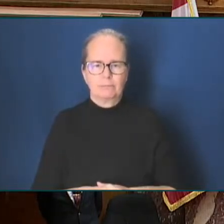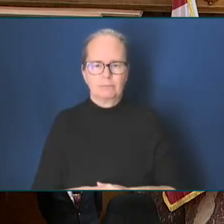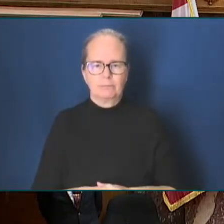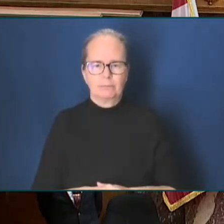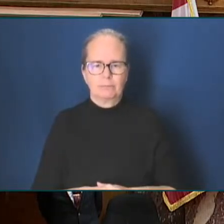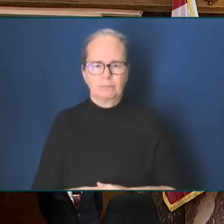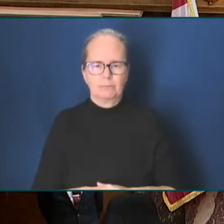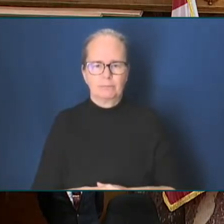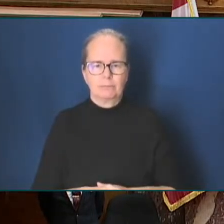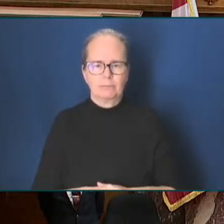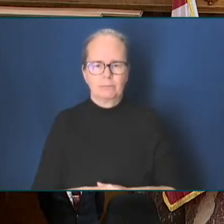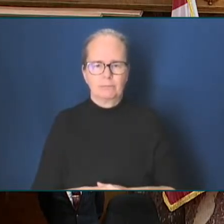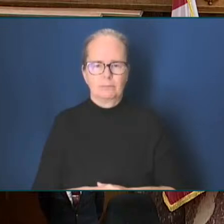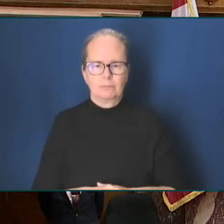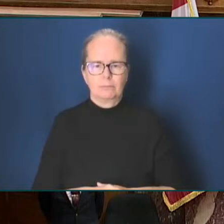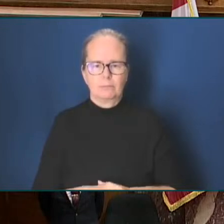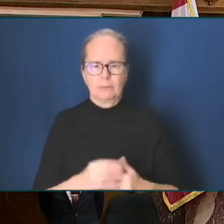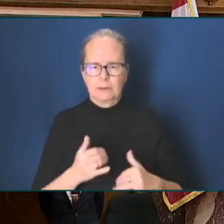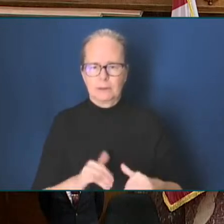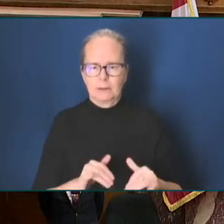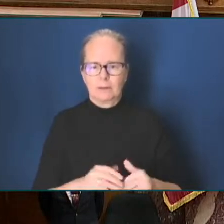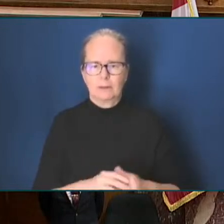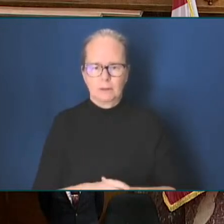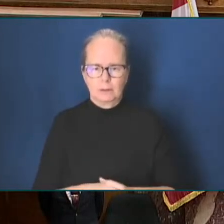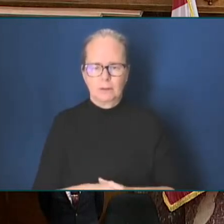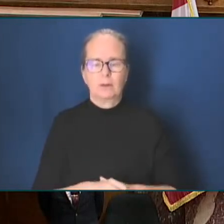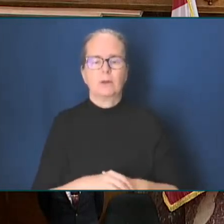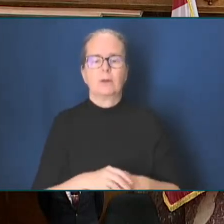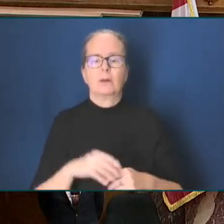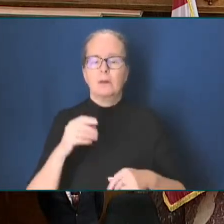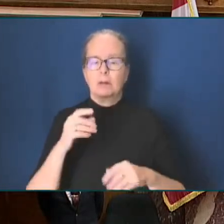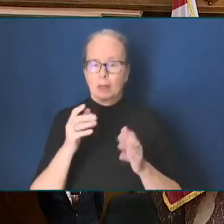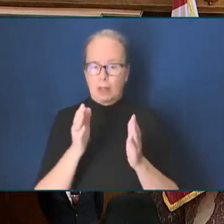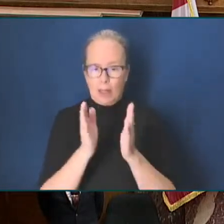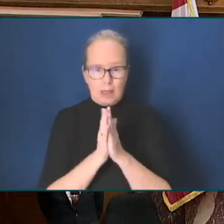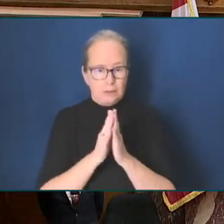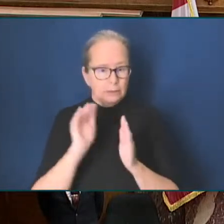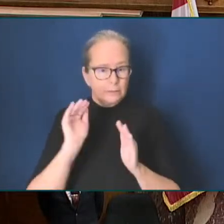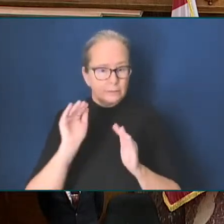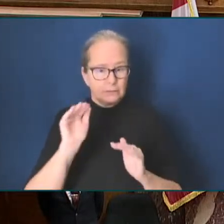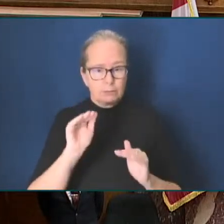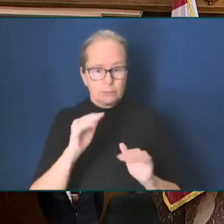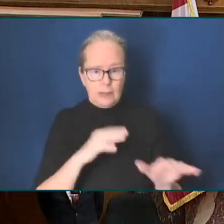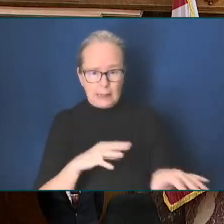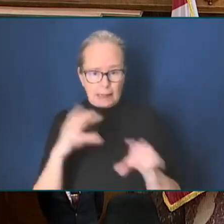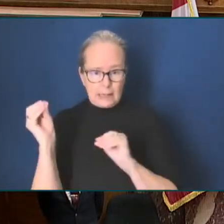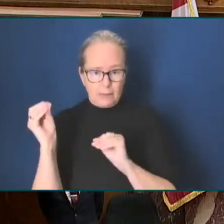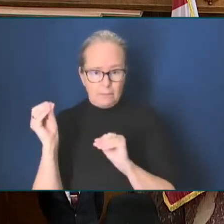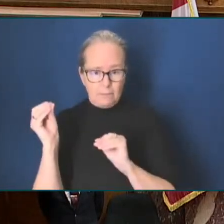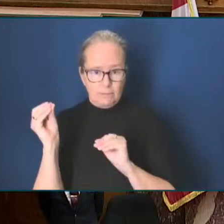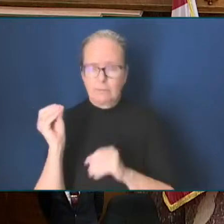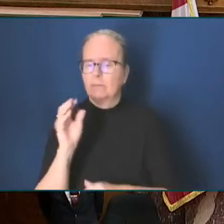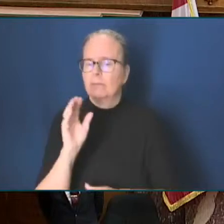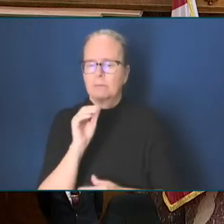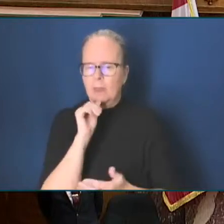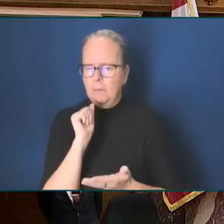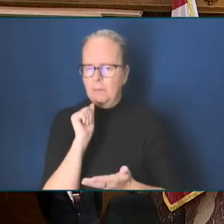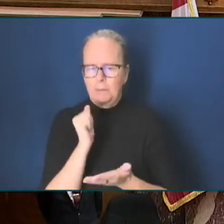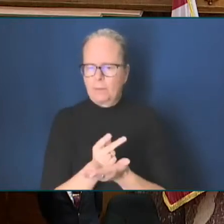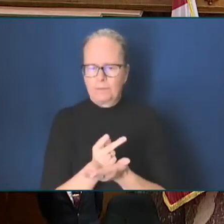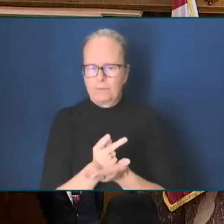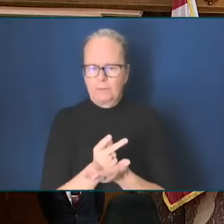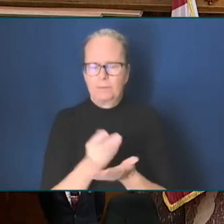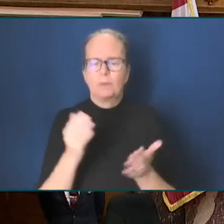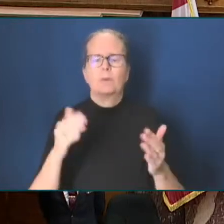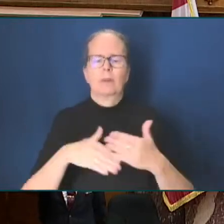Leave was not granted. Yes. Government House Leader. Sorry, Madam Clerk. Orders of the day. Government